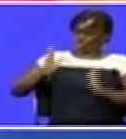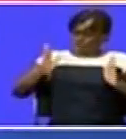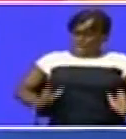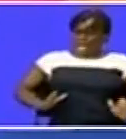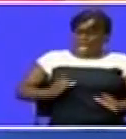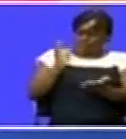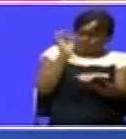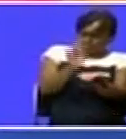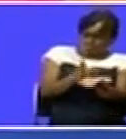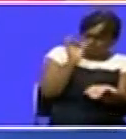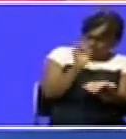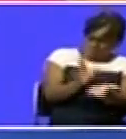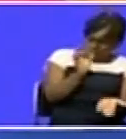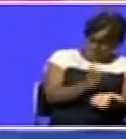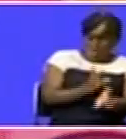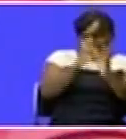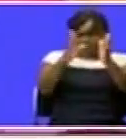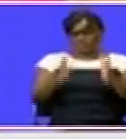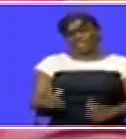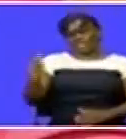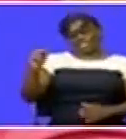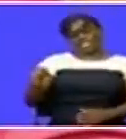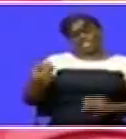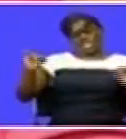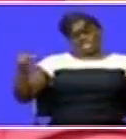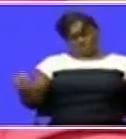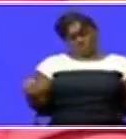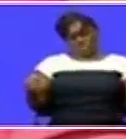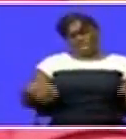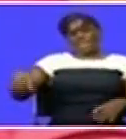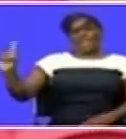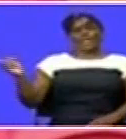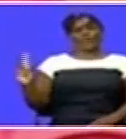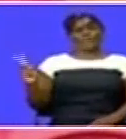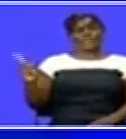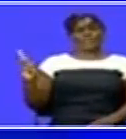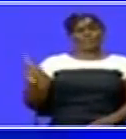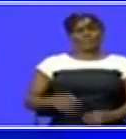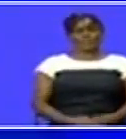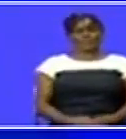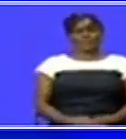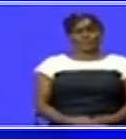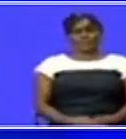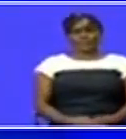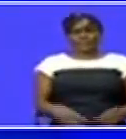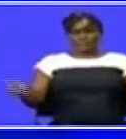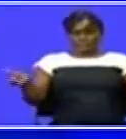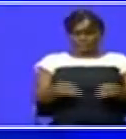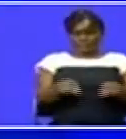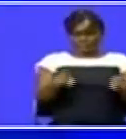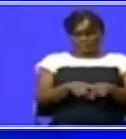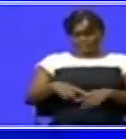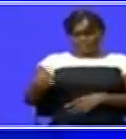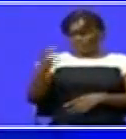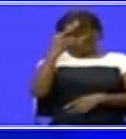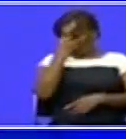home. Patrick Amimo, KTN News, Kamukunji Grounds, Nairobi. And on the same note, Deputy